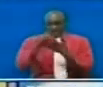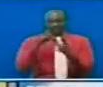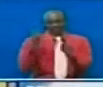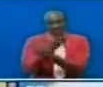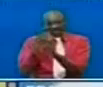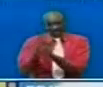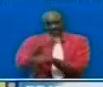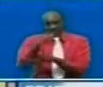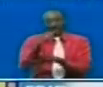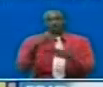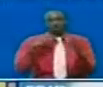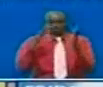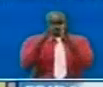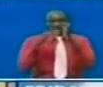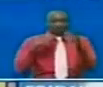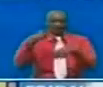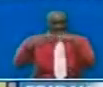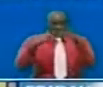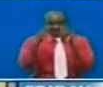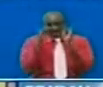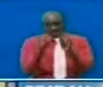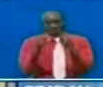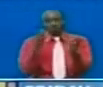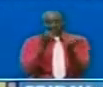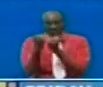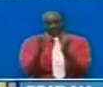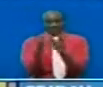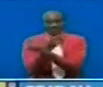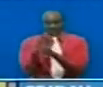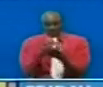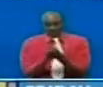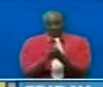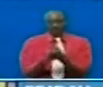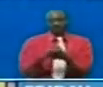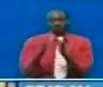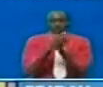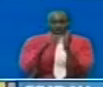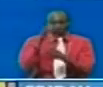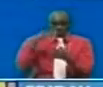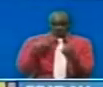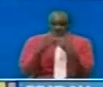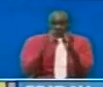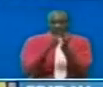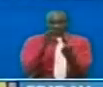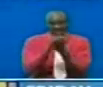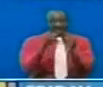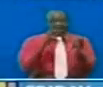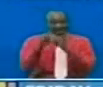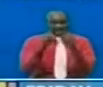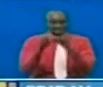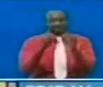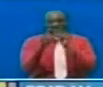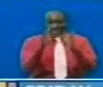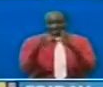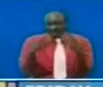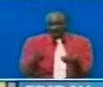expansion cycle that will focus on developing new and existing business lines. KTN's Charles Kitonga spoke to the bank's managing director on why